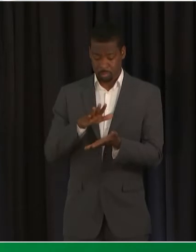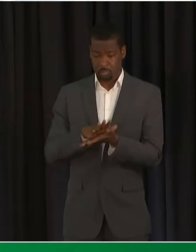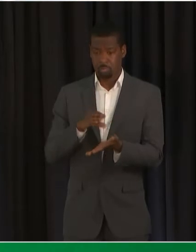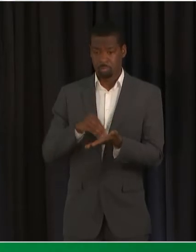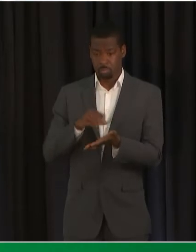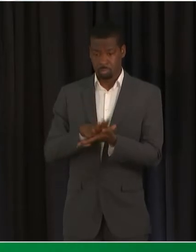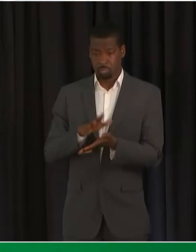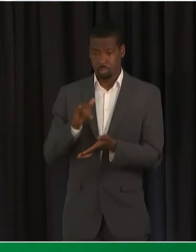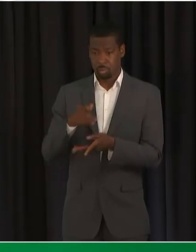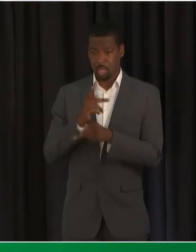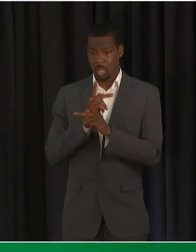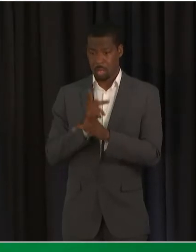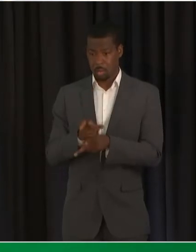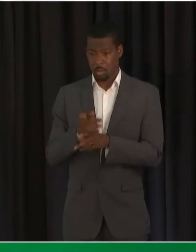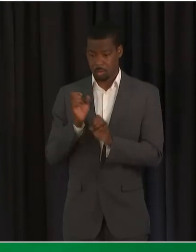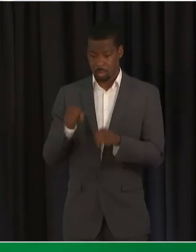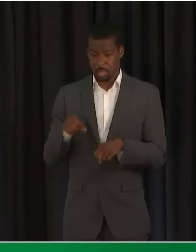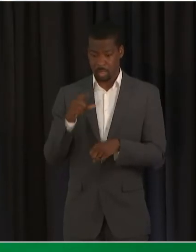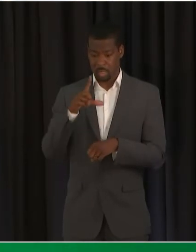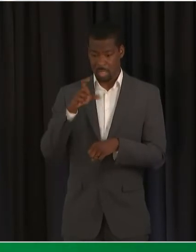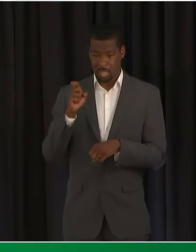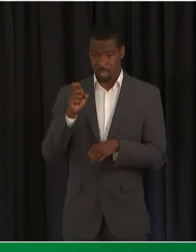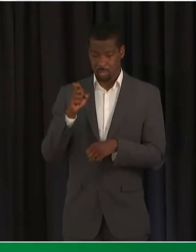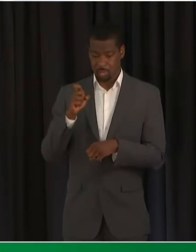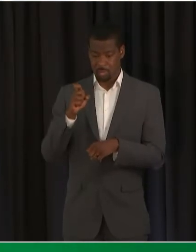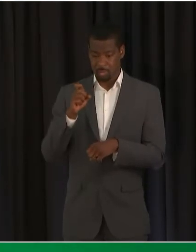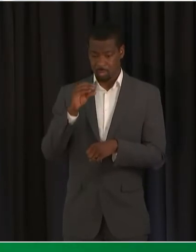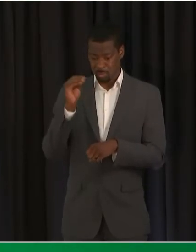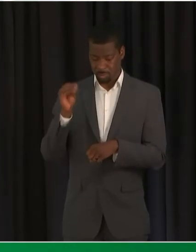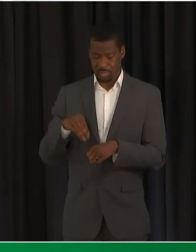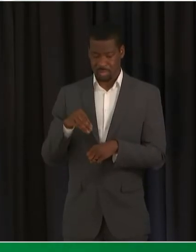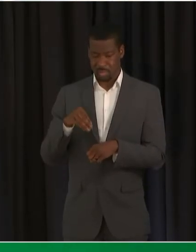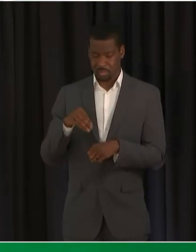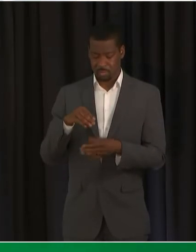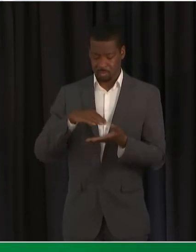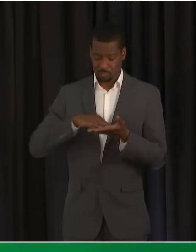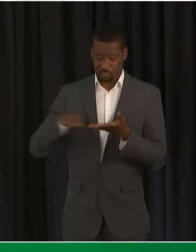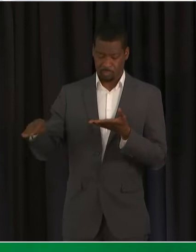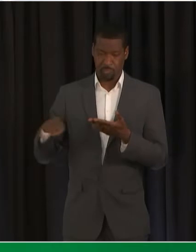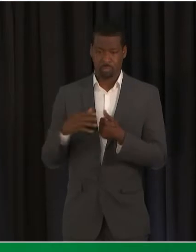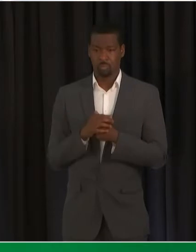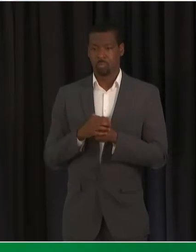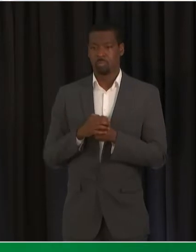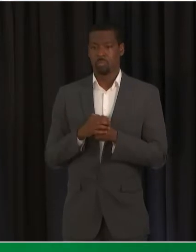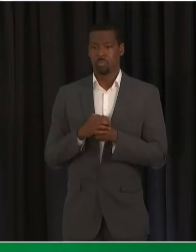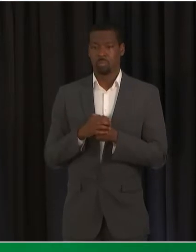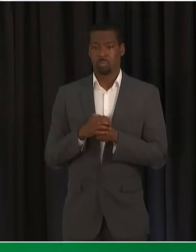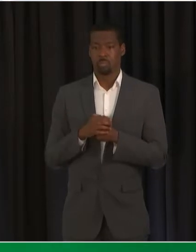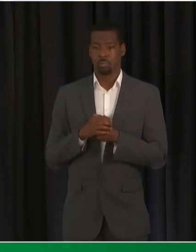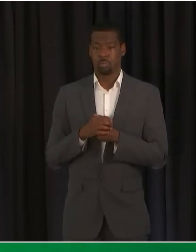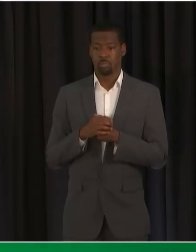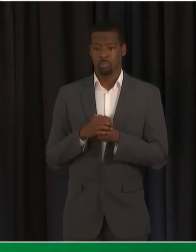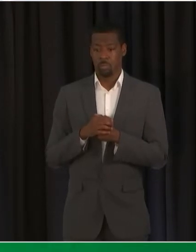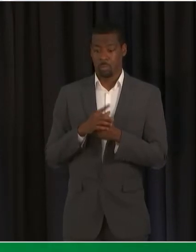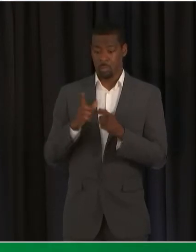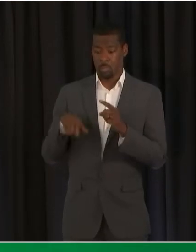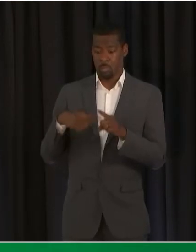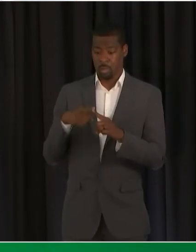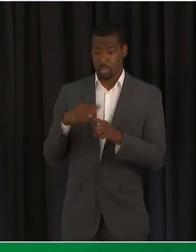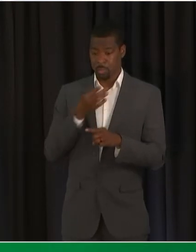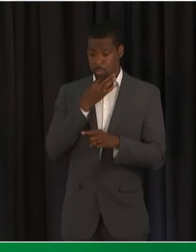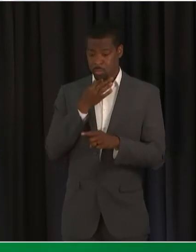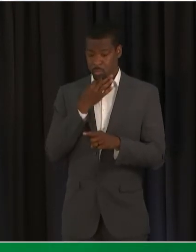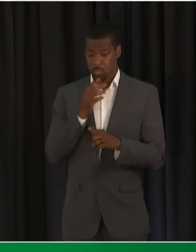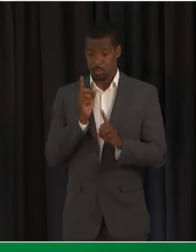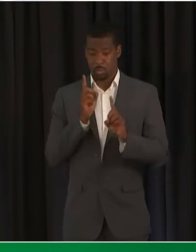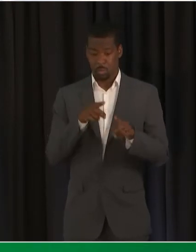documentation, the loan can be 100% forgiven. I want to quickly give you the process. Once you're about to go for